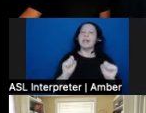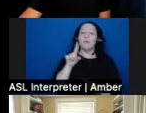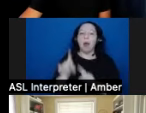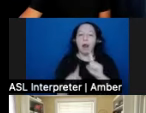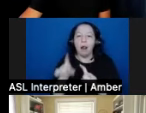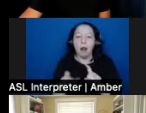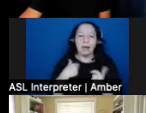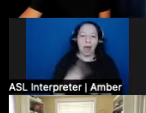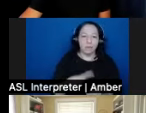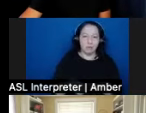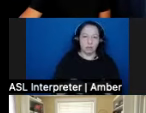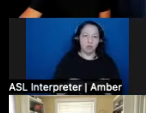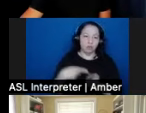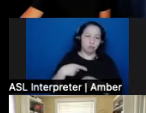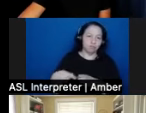have conversation.